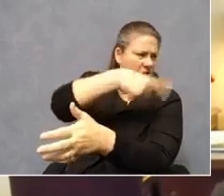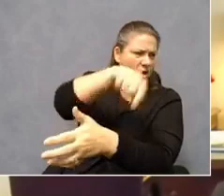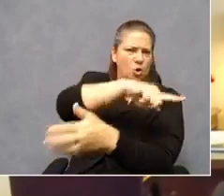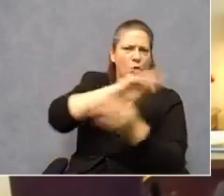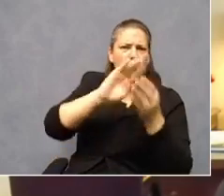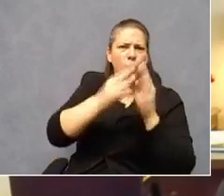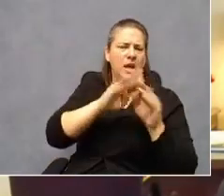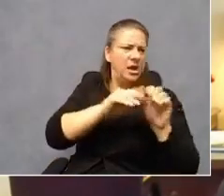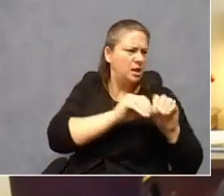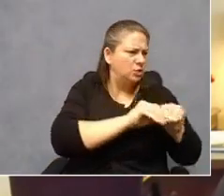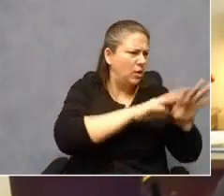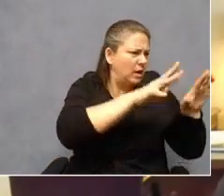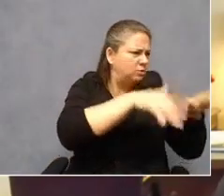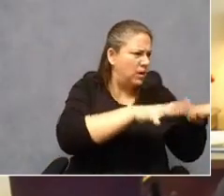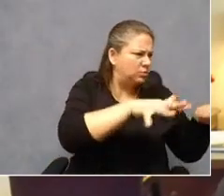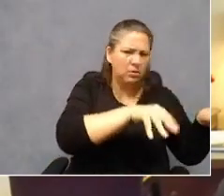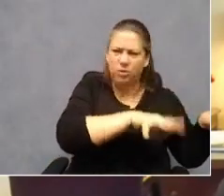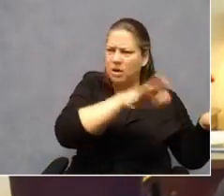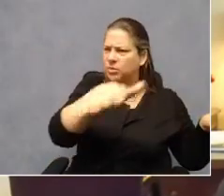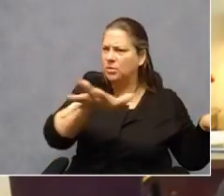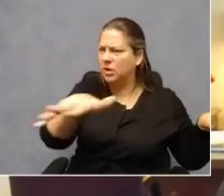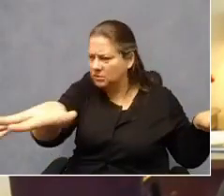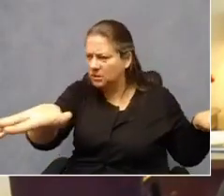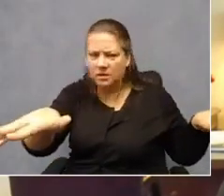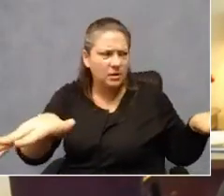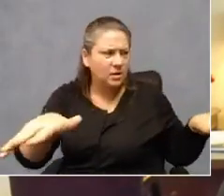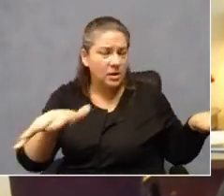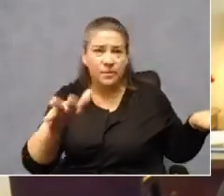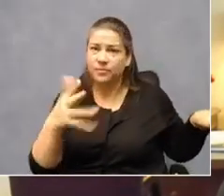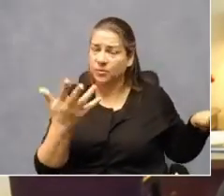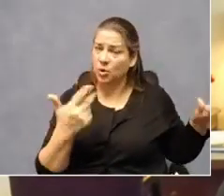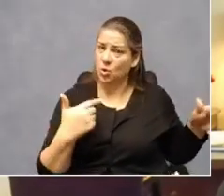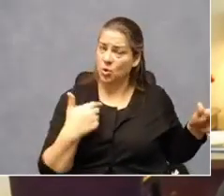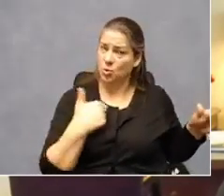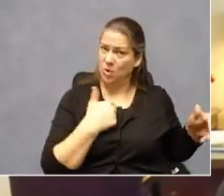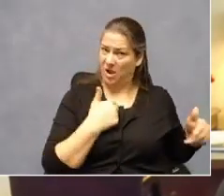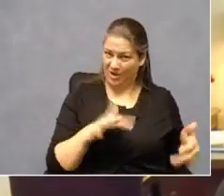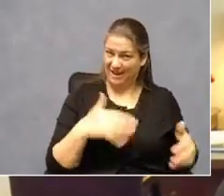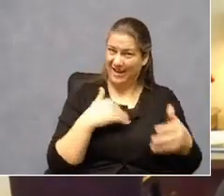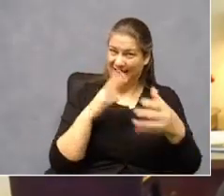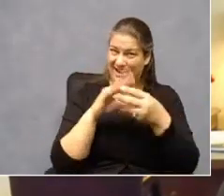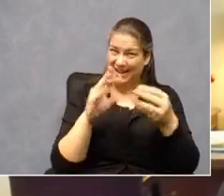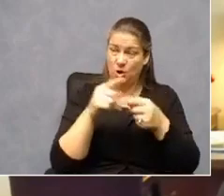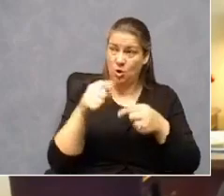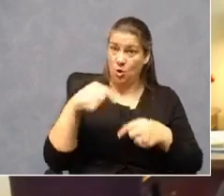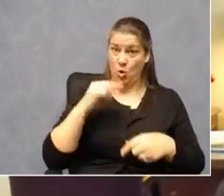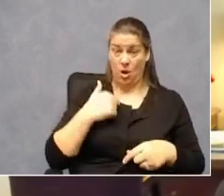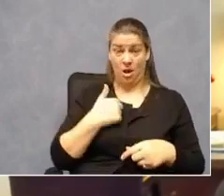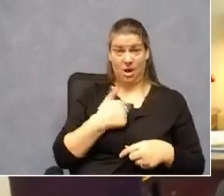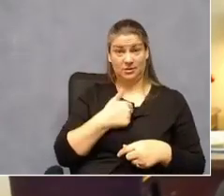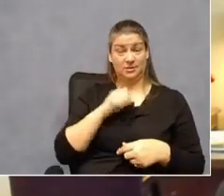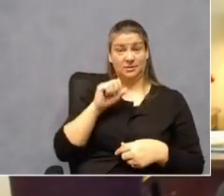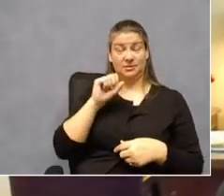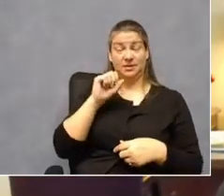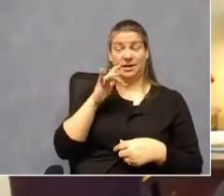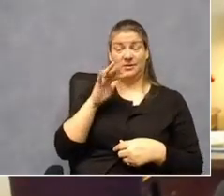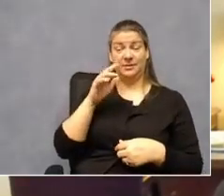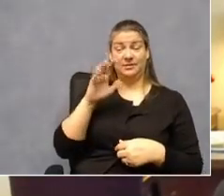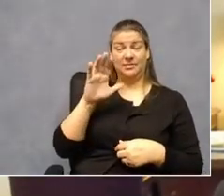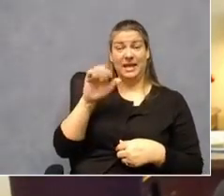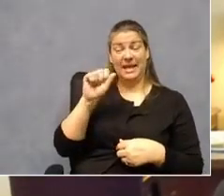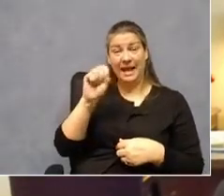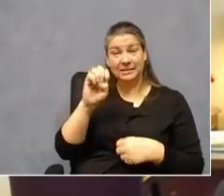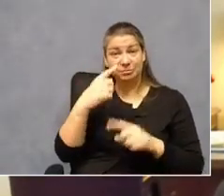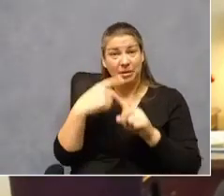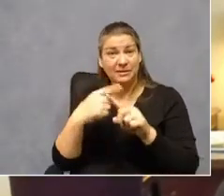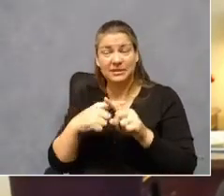I've often reported to you that we've been below the median for the country in terms of case rate, in terms of deaths